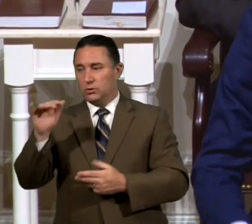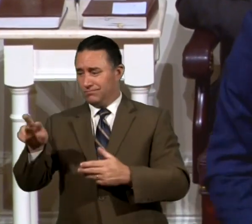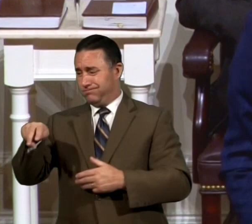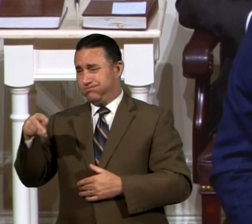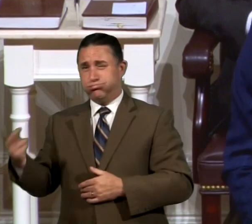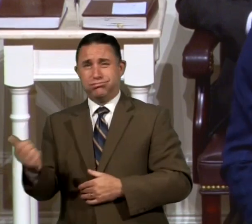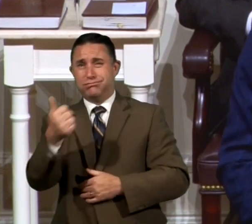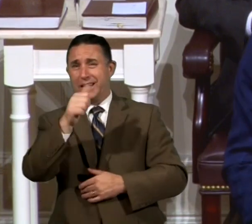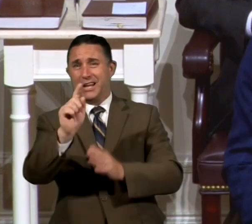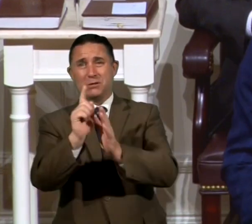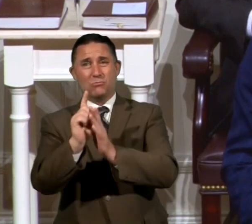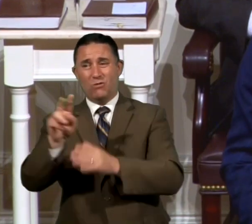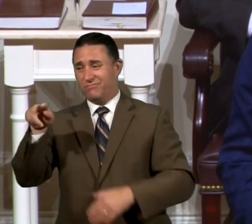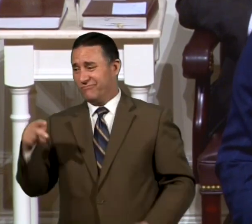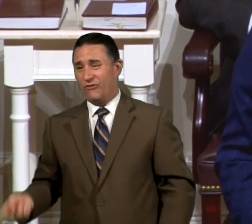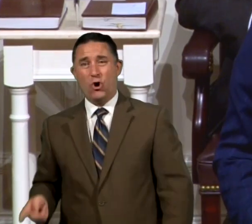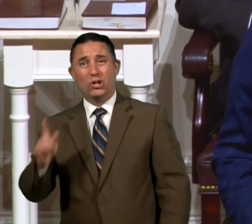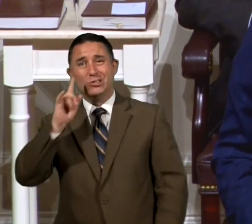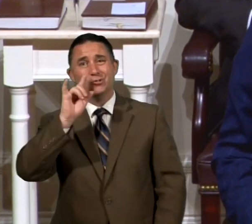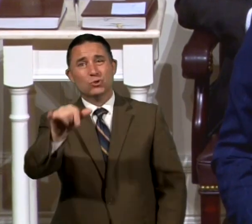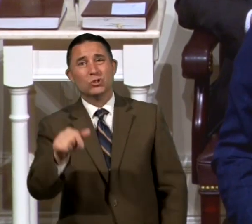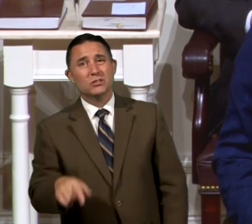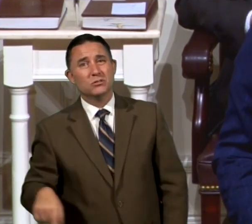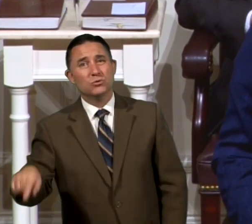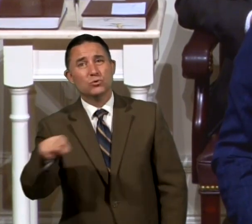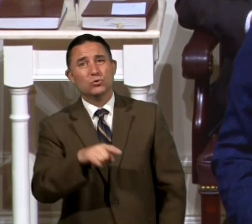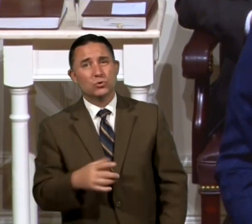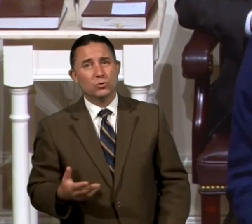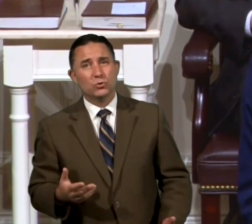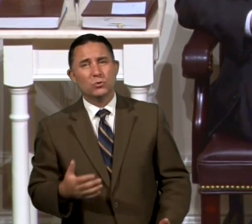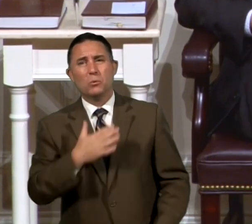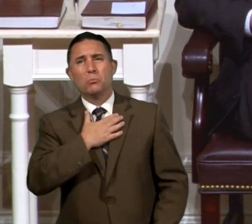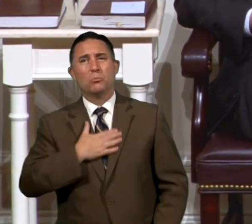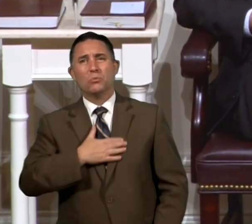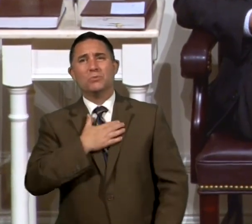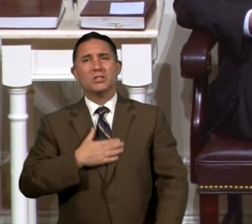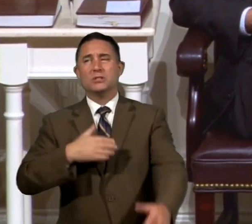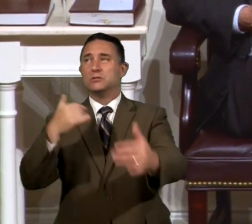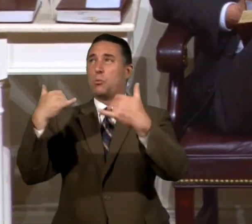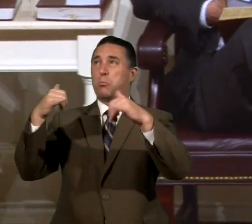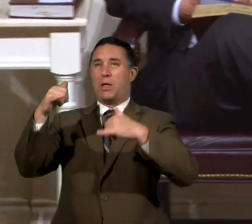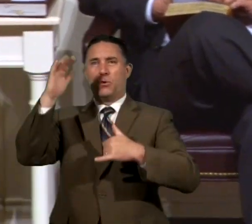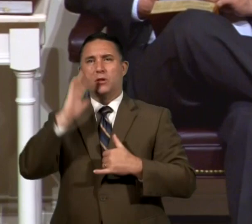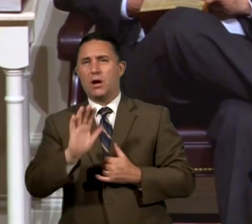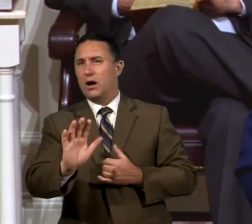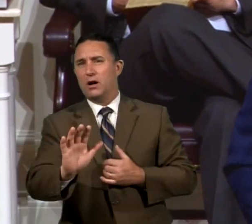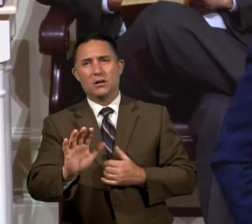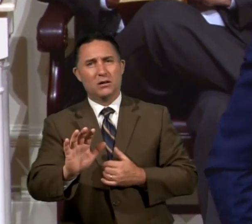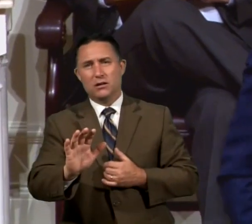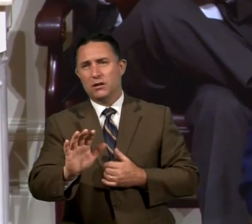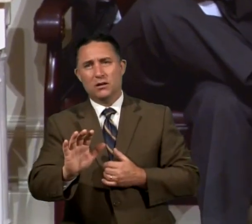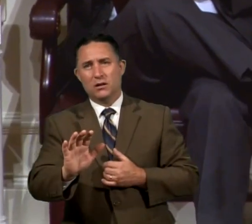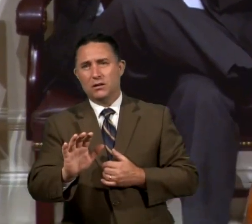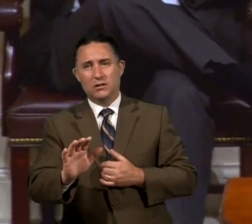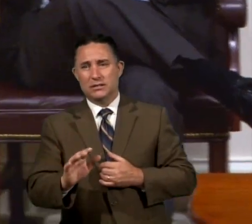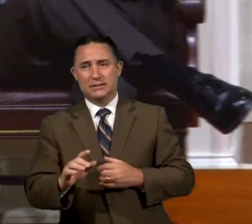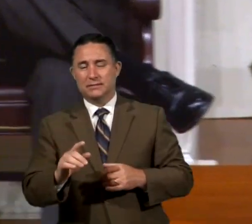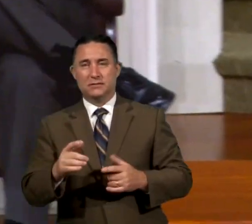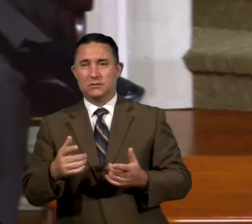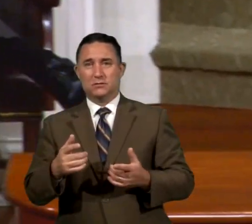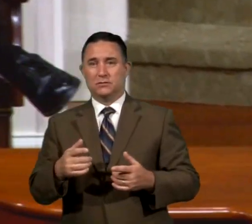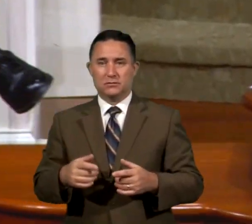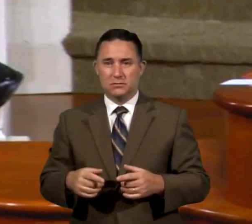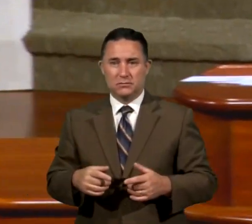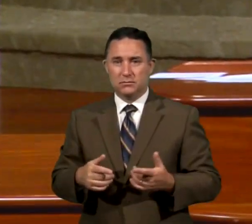out of it at any moment. That's right. Yes. Come on. Good. Come on. Please don't play with God. Yes. Can I be your